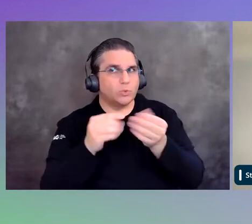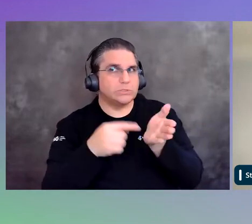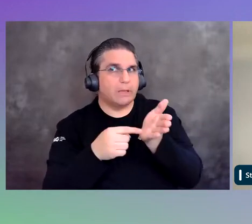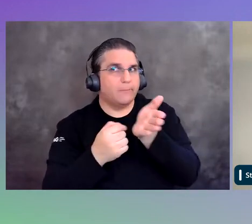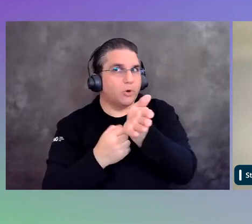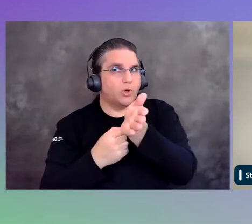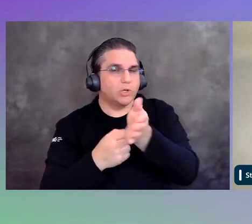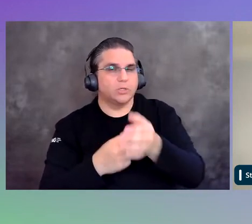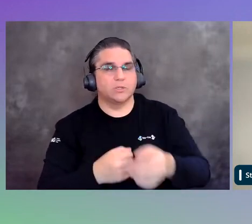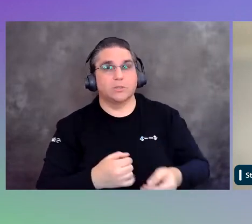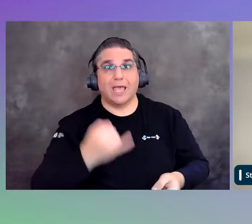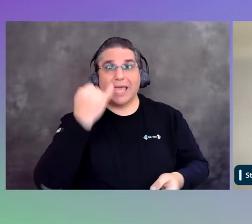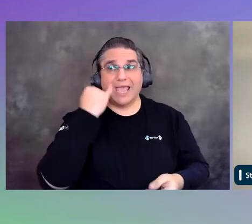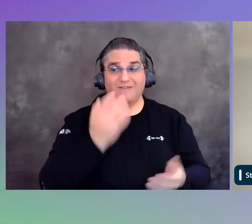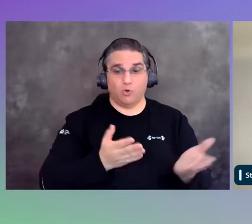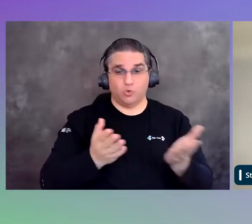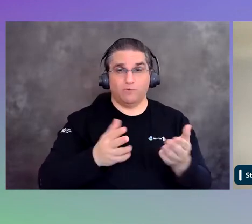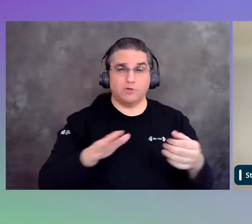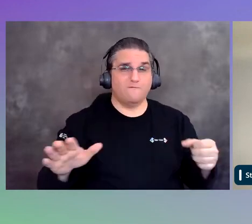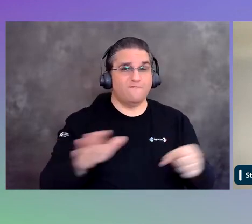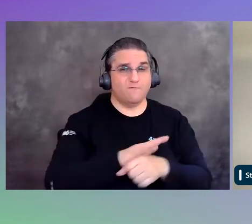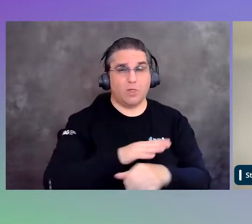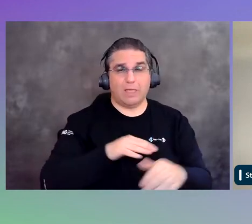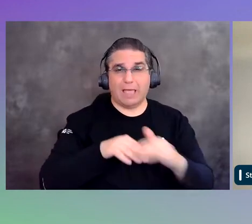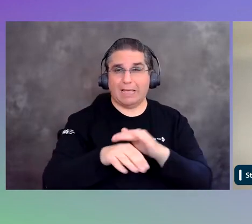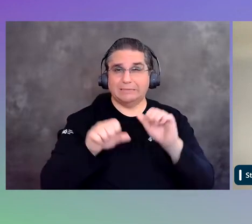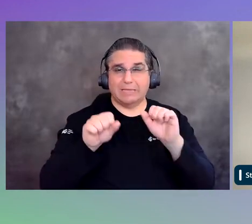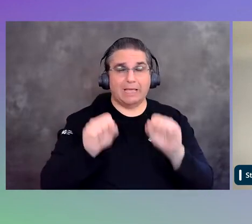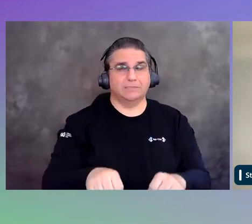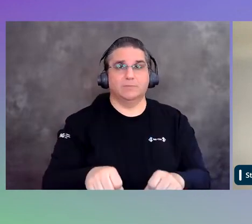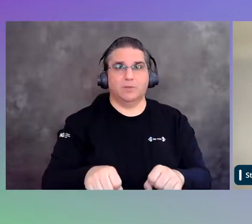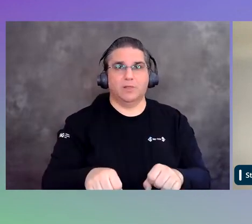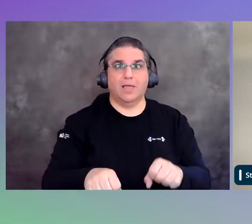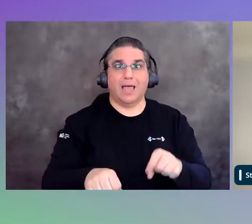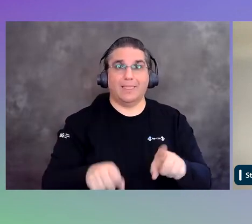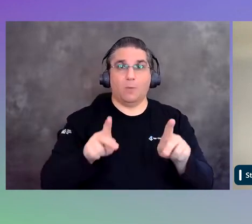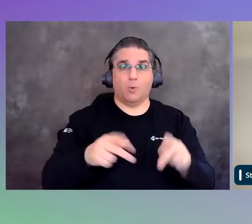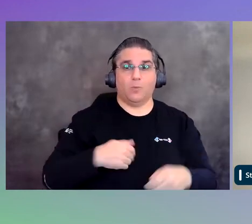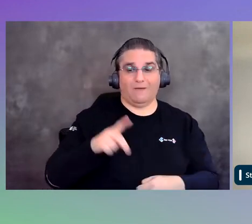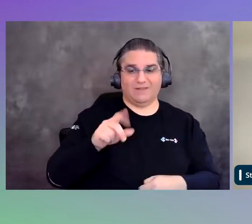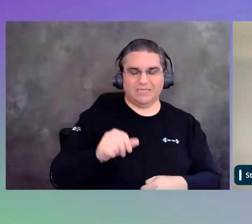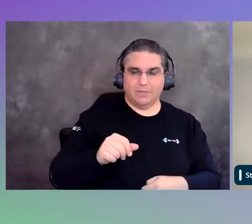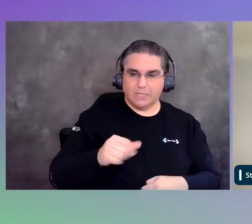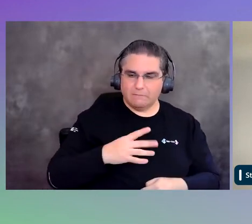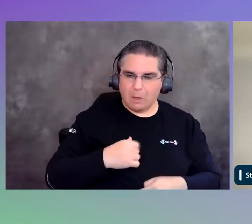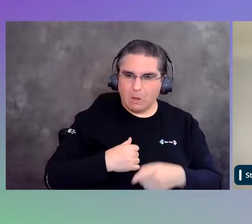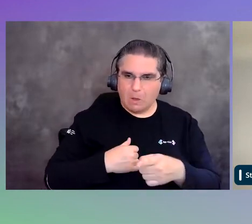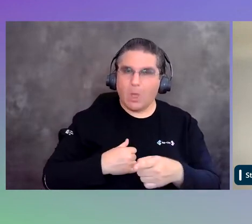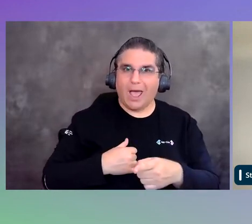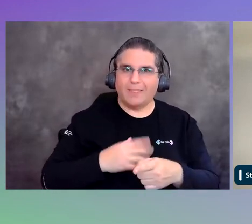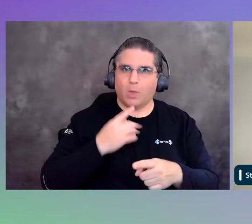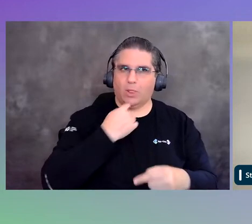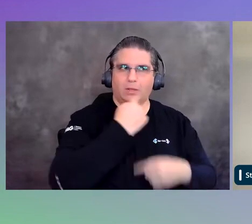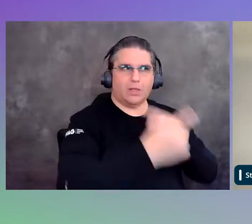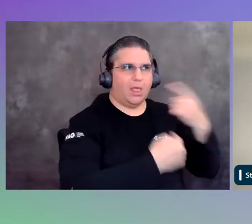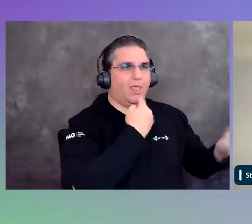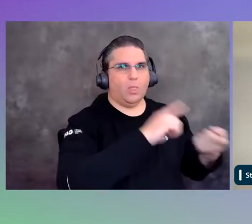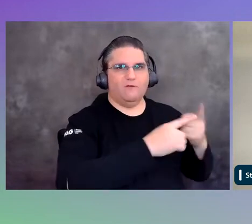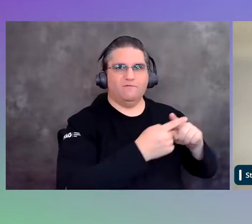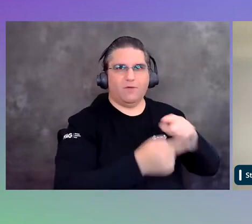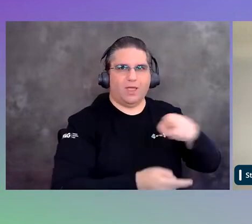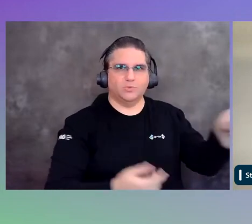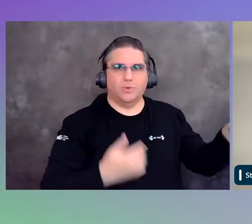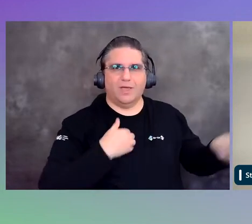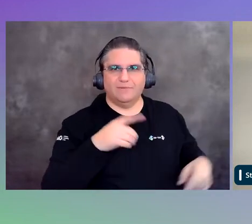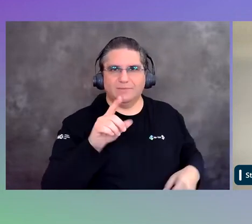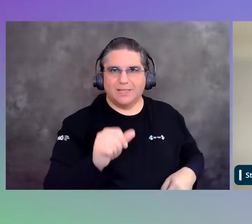accessible service and someone with a disability is using that and they think it's great, they're probably going to pass it on to people with disabilities or people